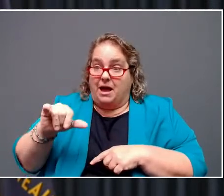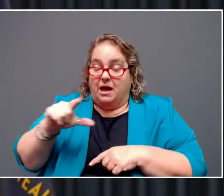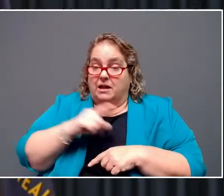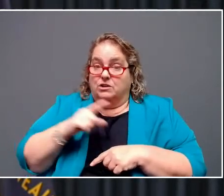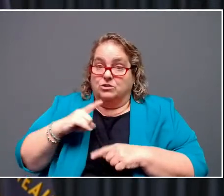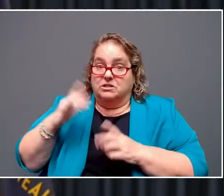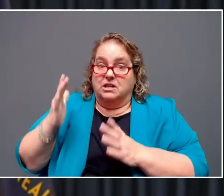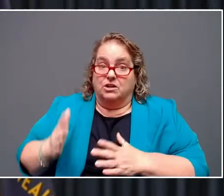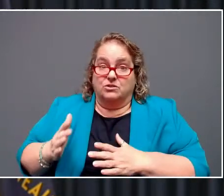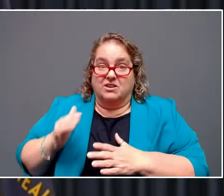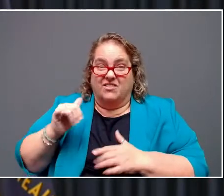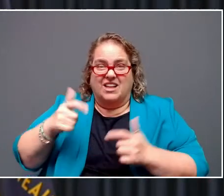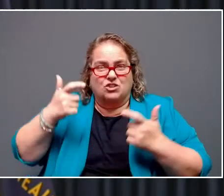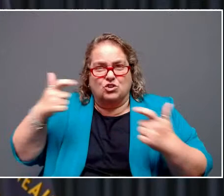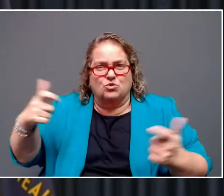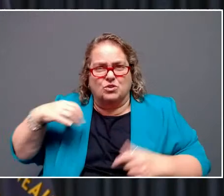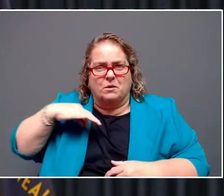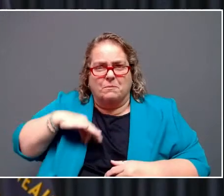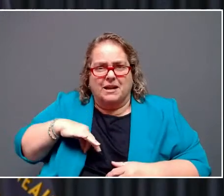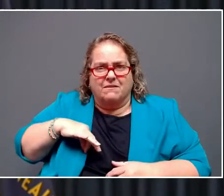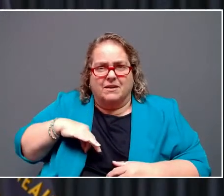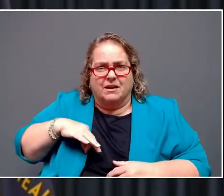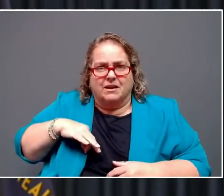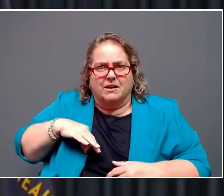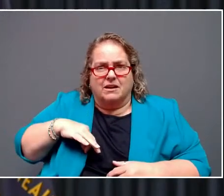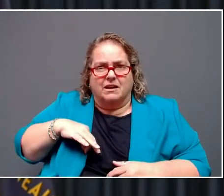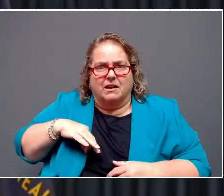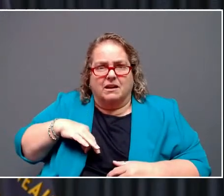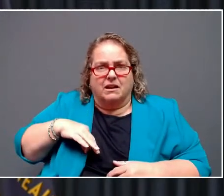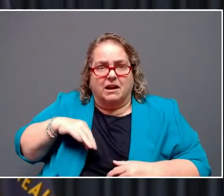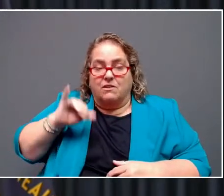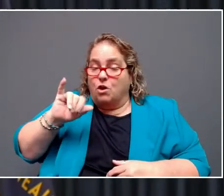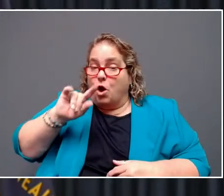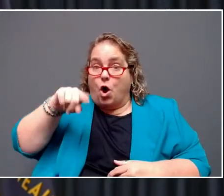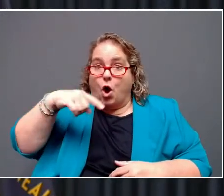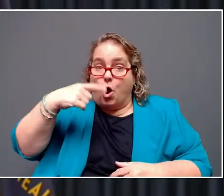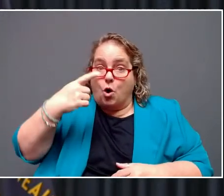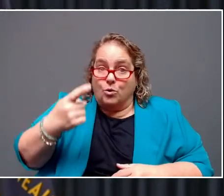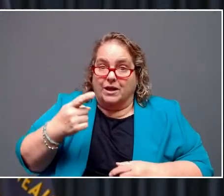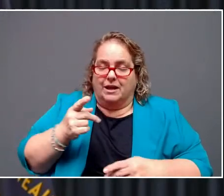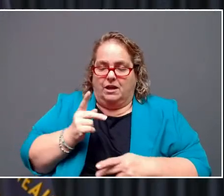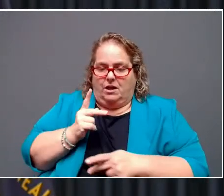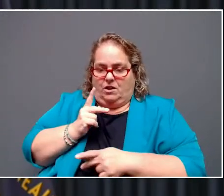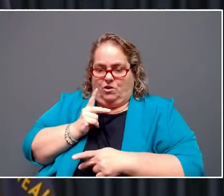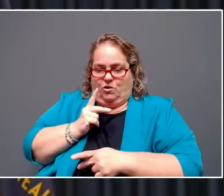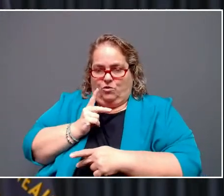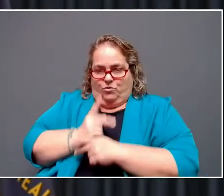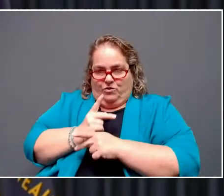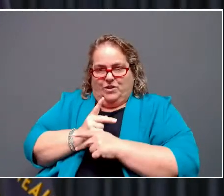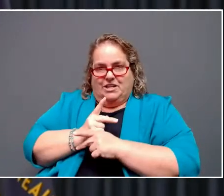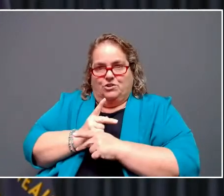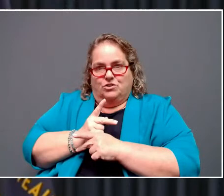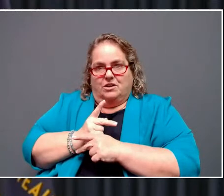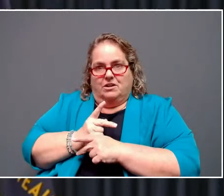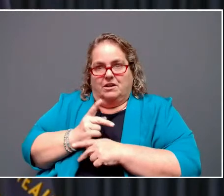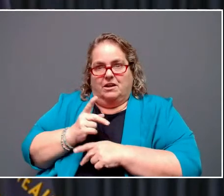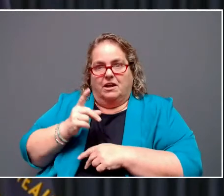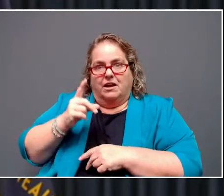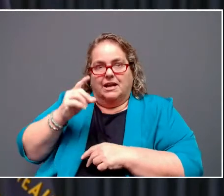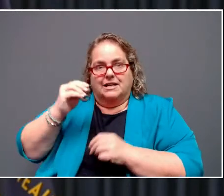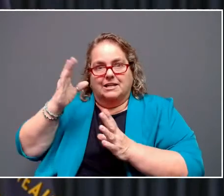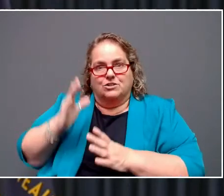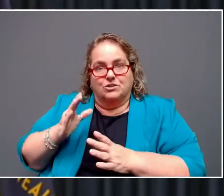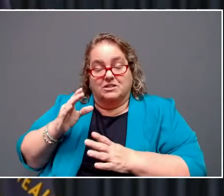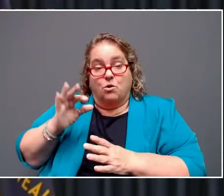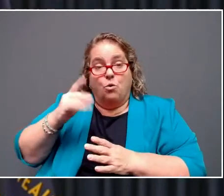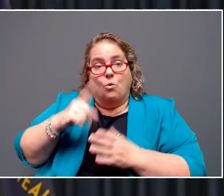That's a large part of compensation, and it's the only retention benefit. In other words, what do I lose if I leave teaching